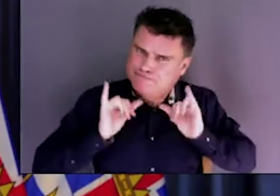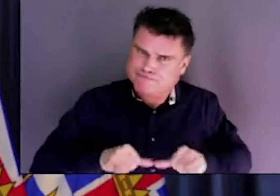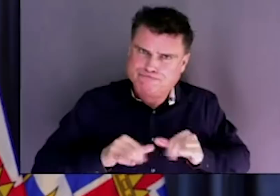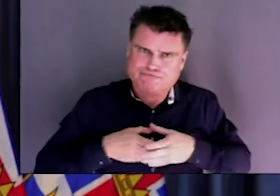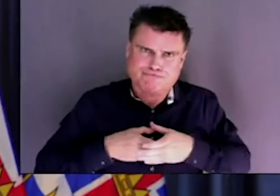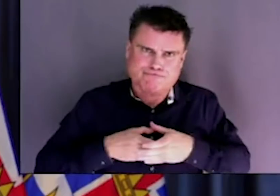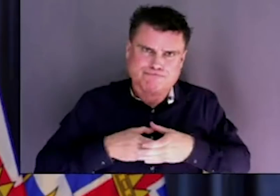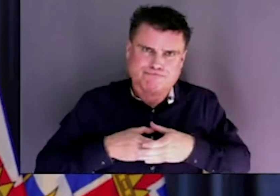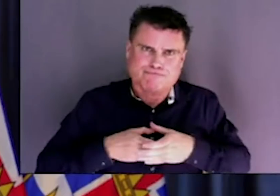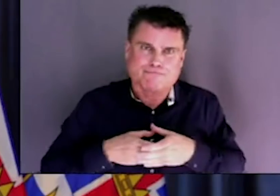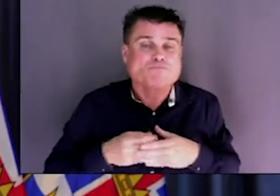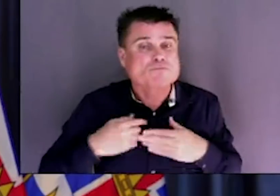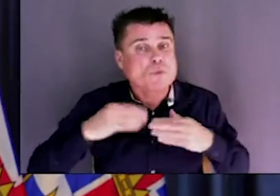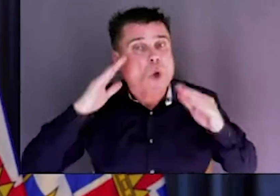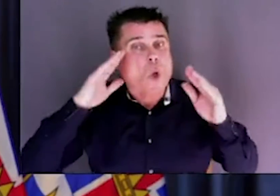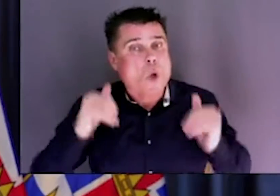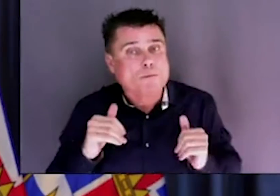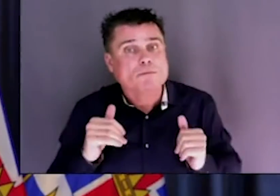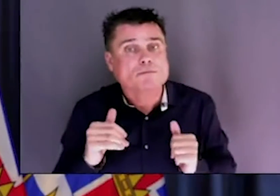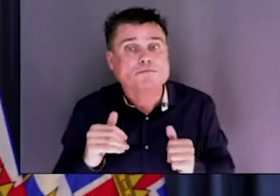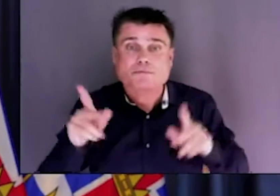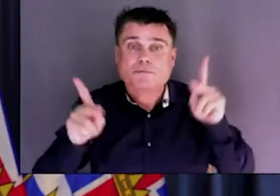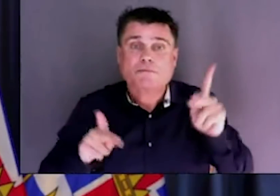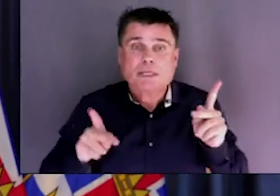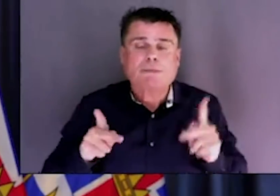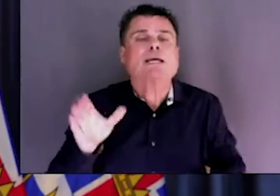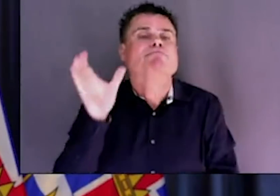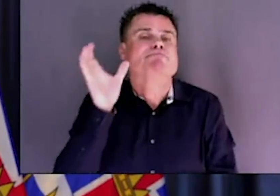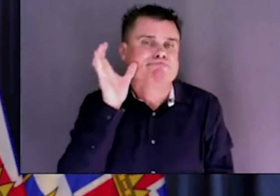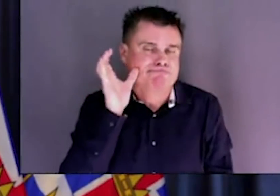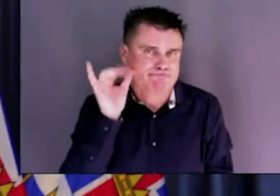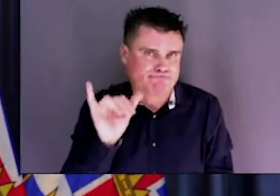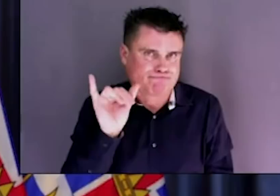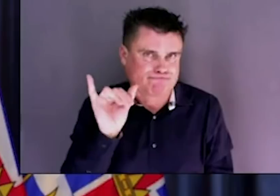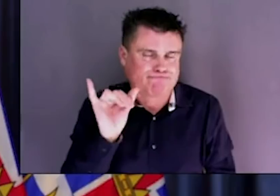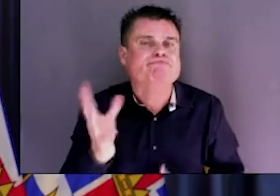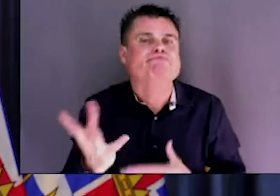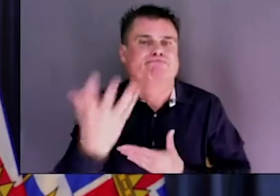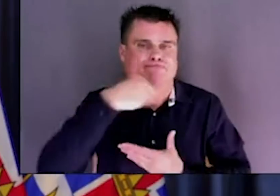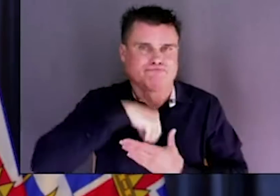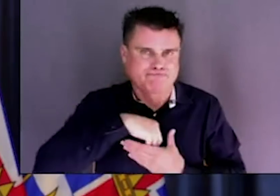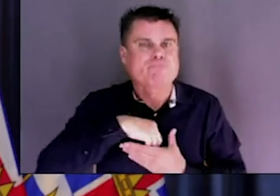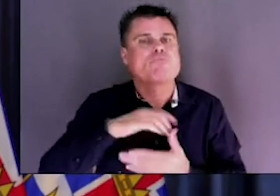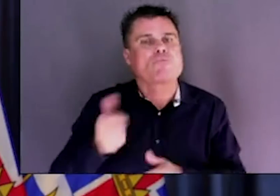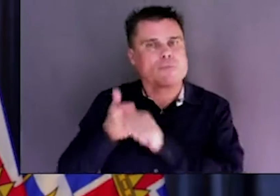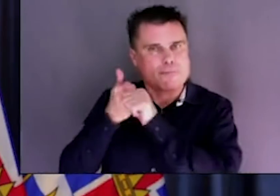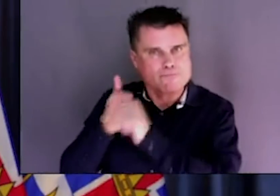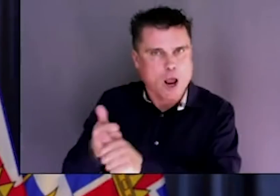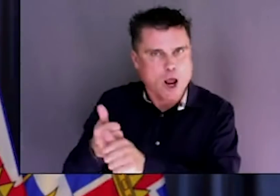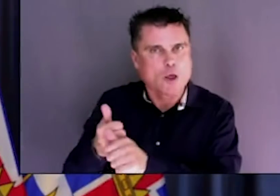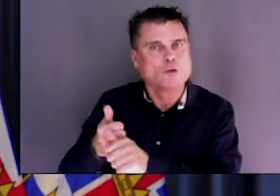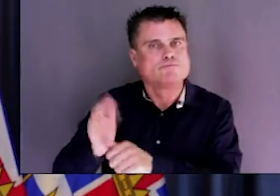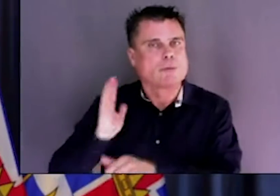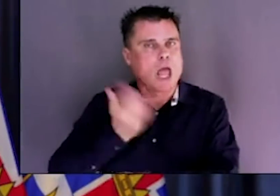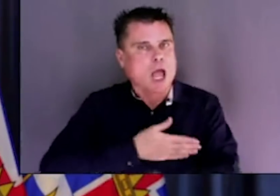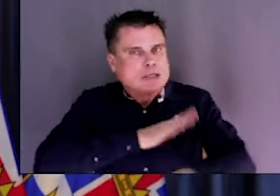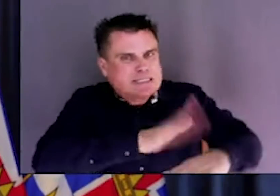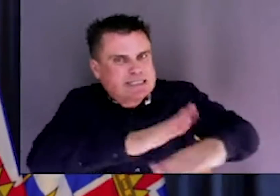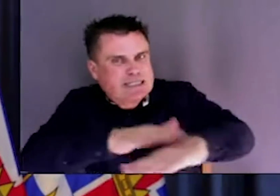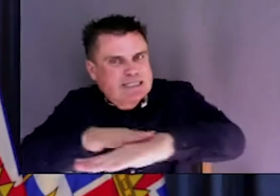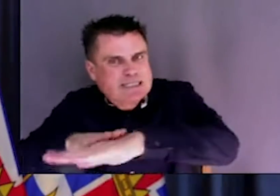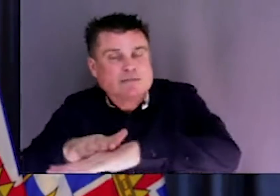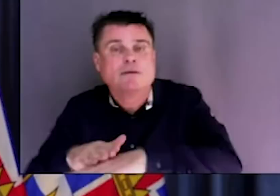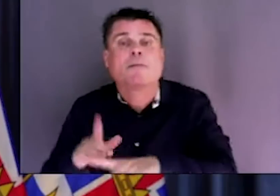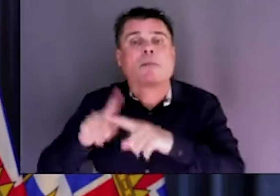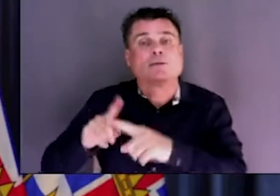of listening to the advice that's been given, the direction and the orders that are in place, not just to protect themselves, but the people they care about,